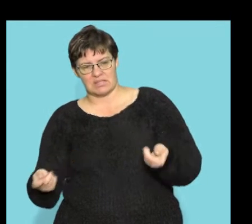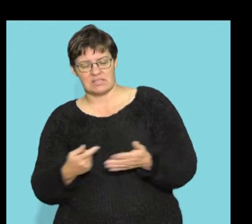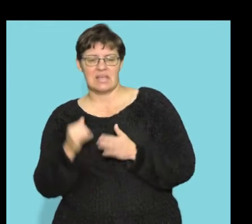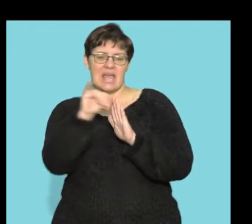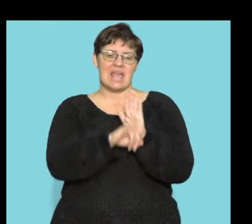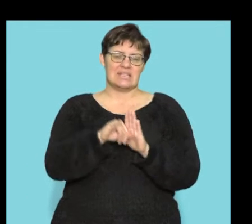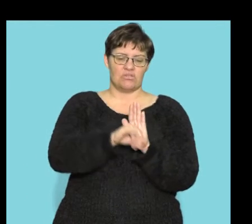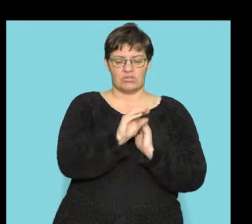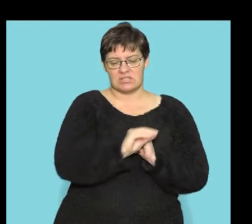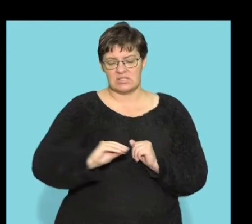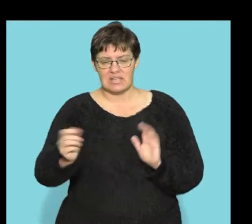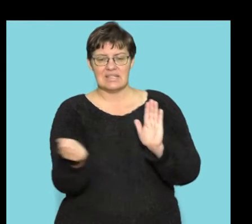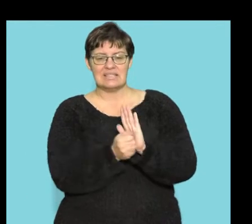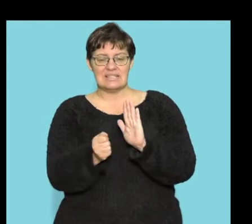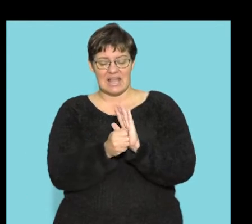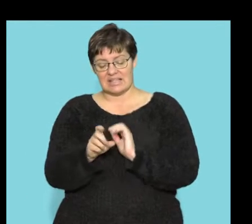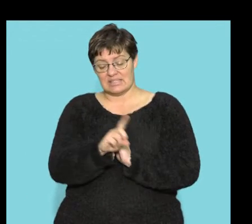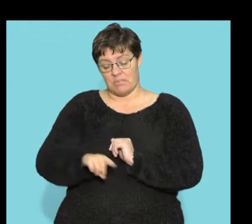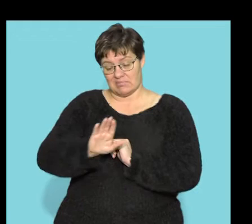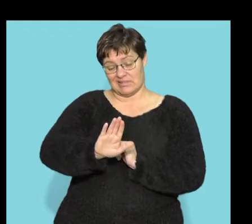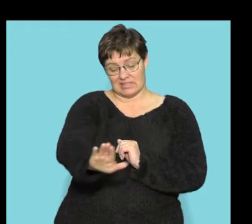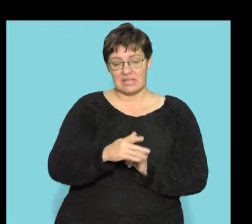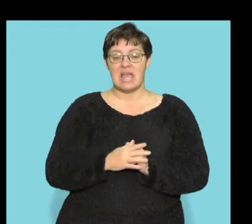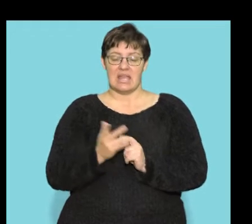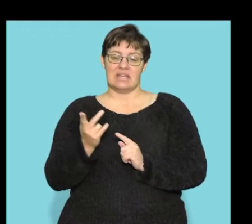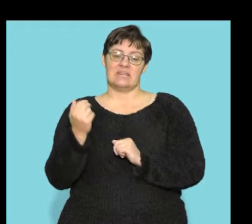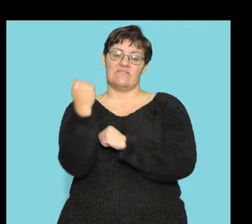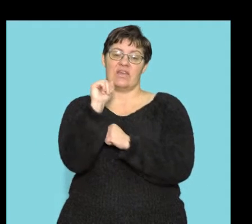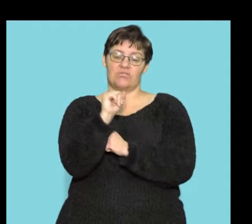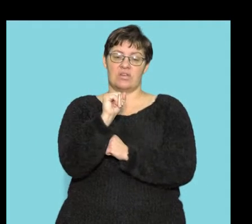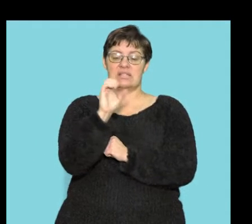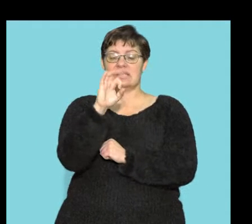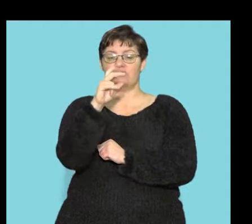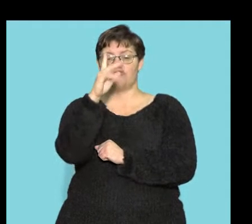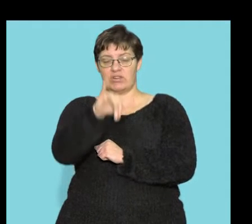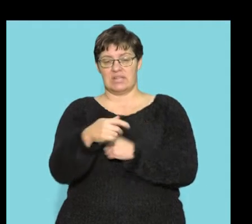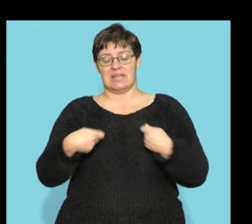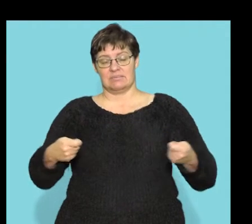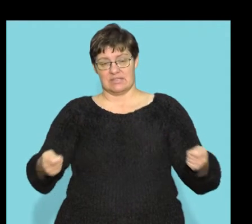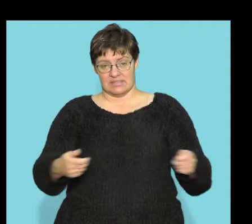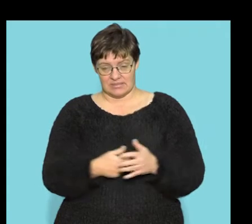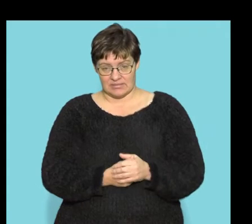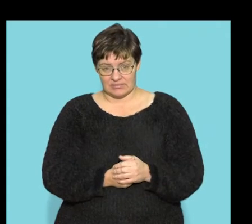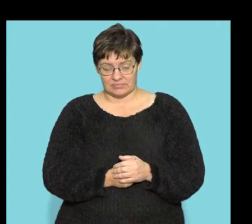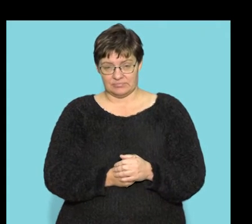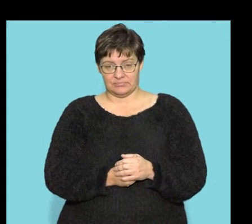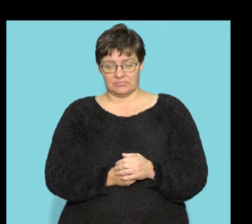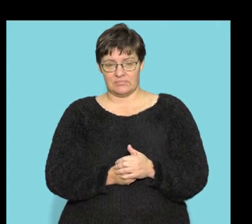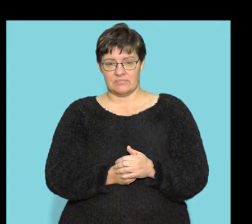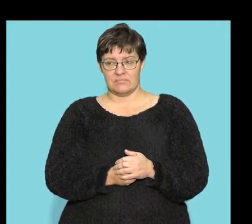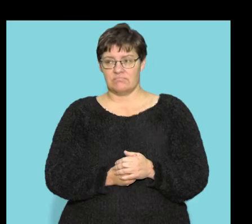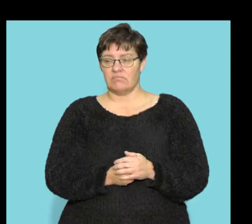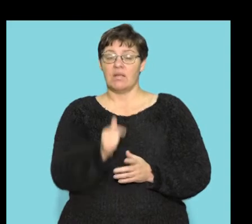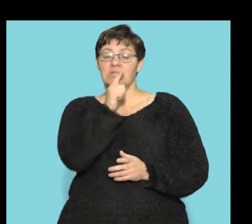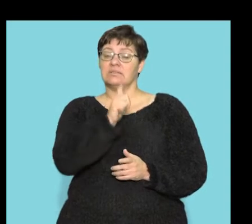insurance allocated to the sales department, and your factory sundry expenses. Okay, we know that we